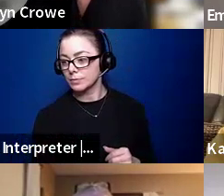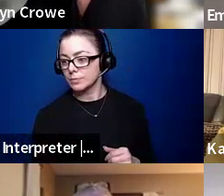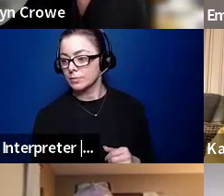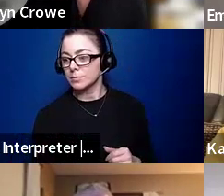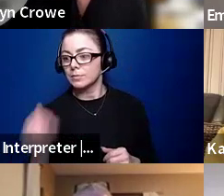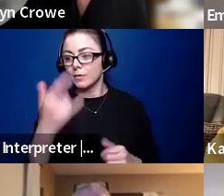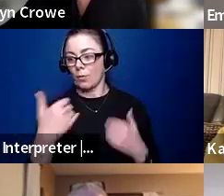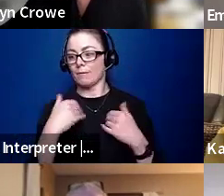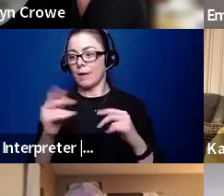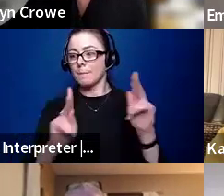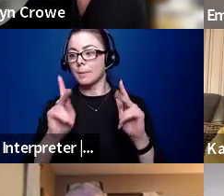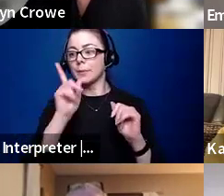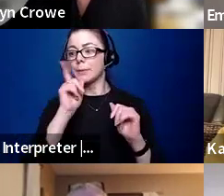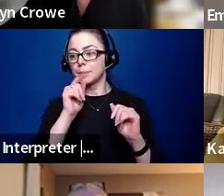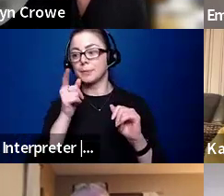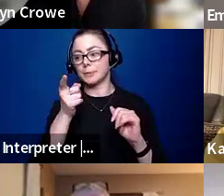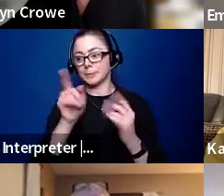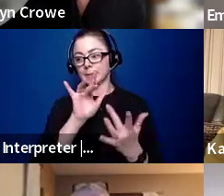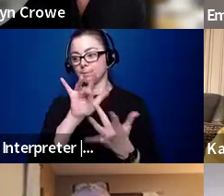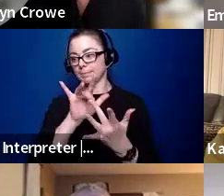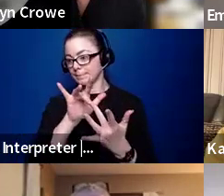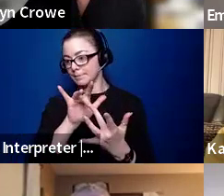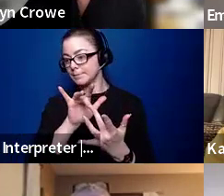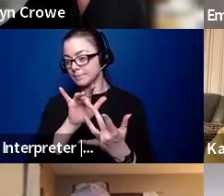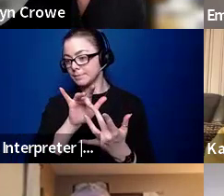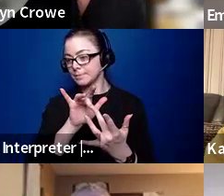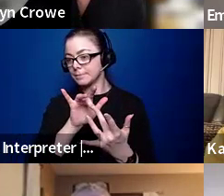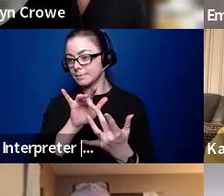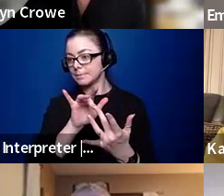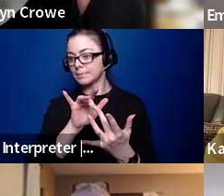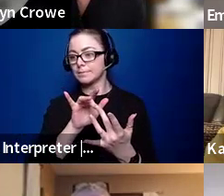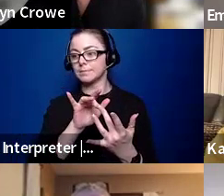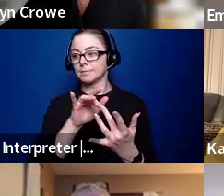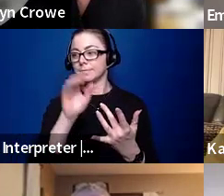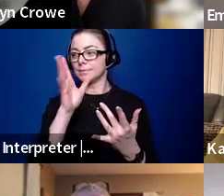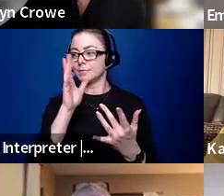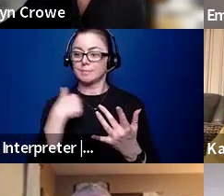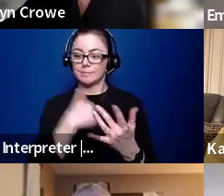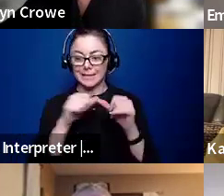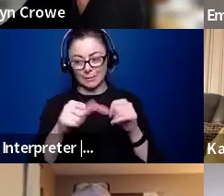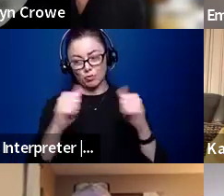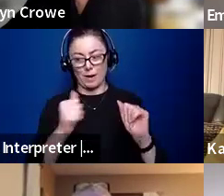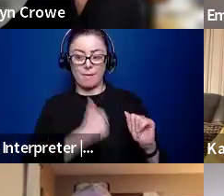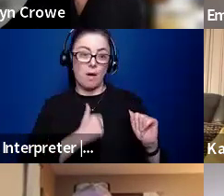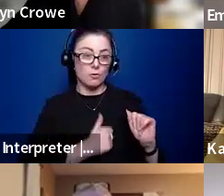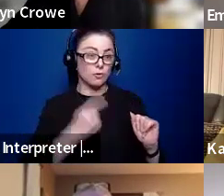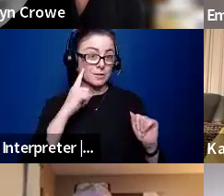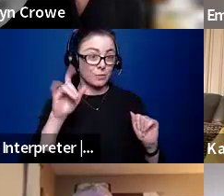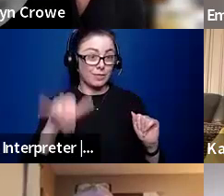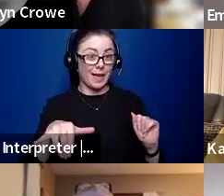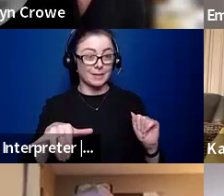try and get in, just tell them to keep trying. We're working on it. So that's good news, and apologies for